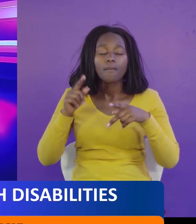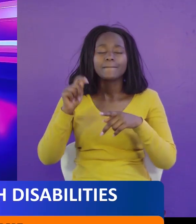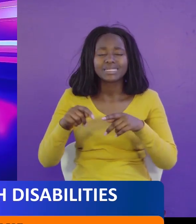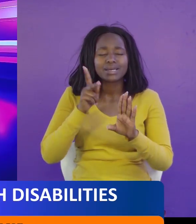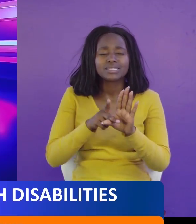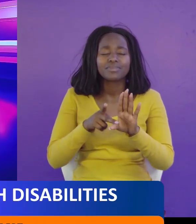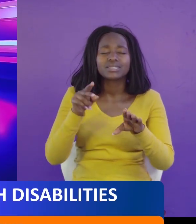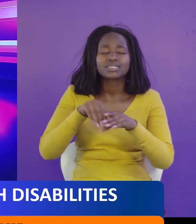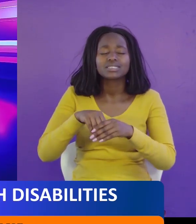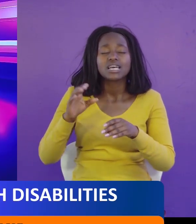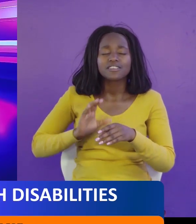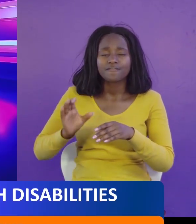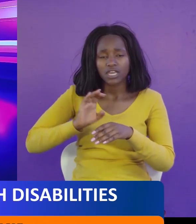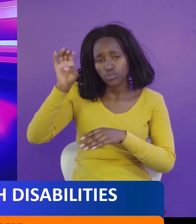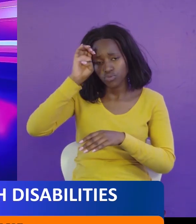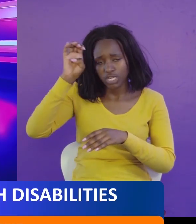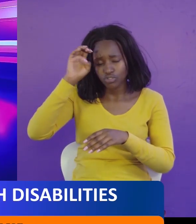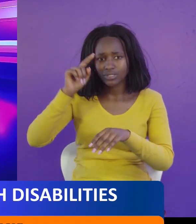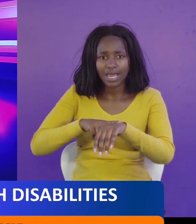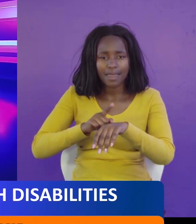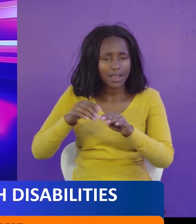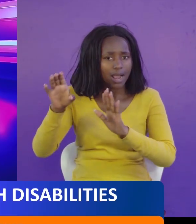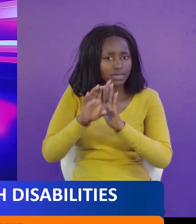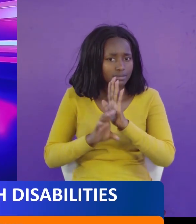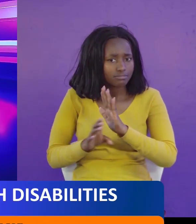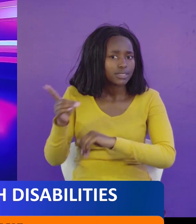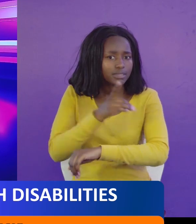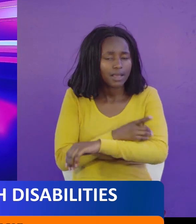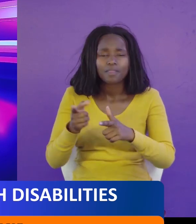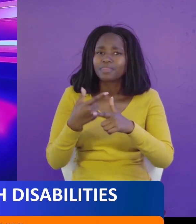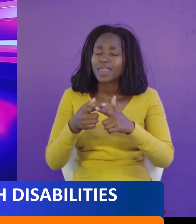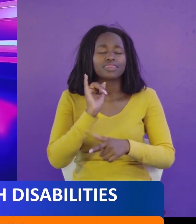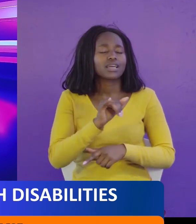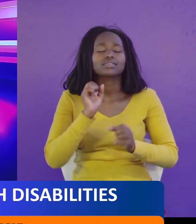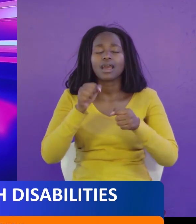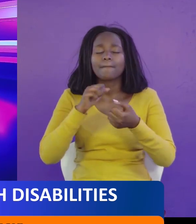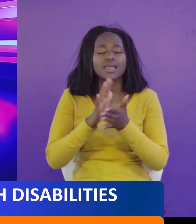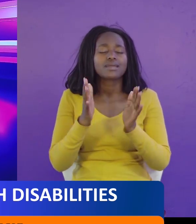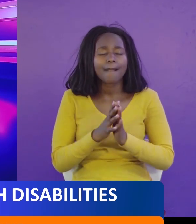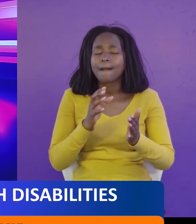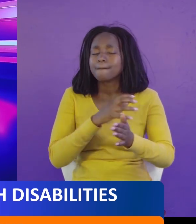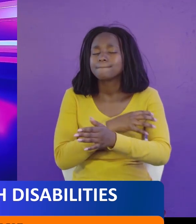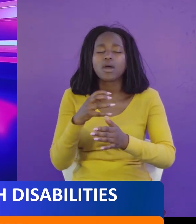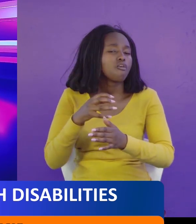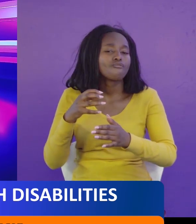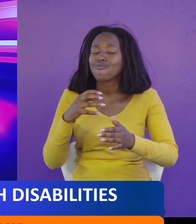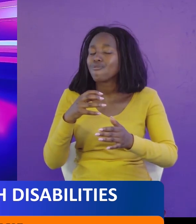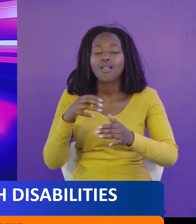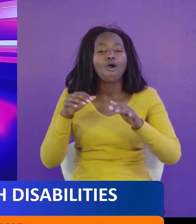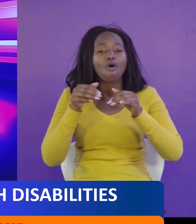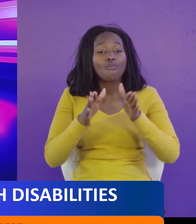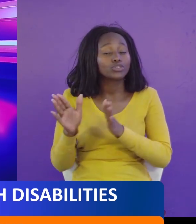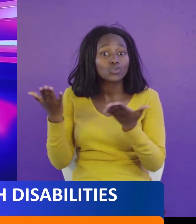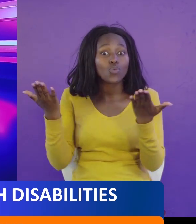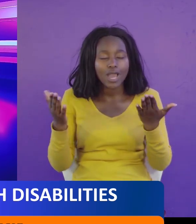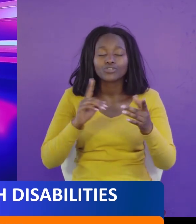Day, this occasion can become a powerful platform for disability rights advocates to push for